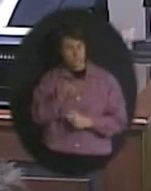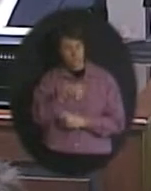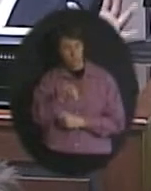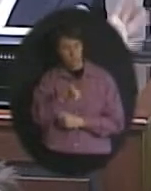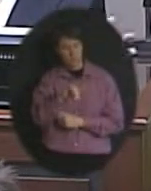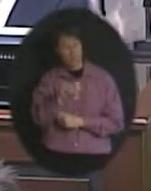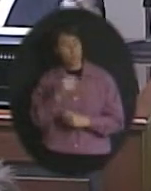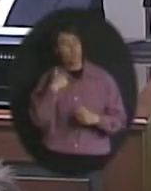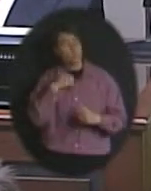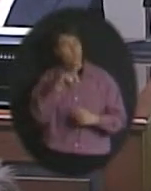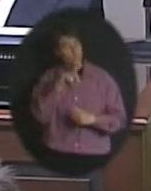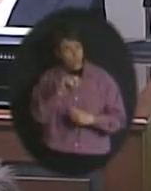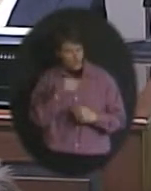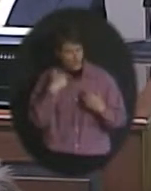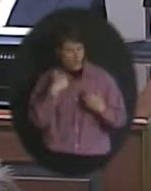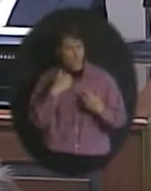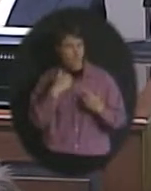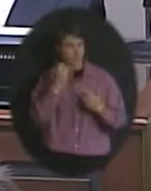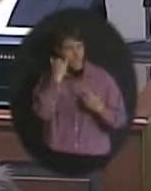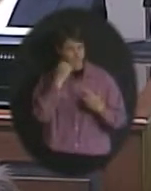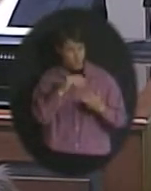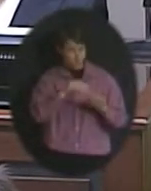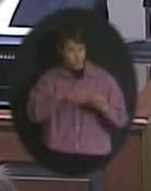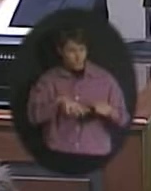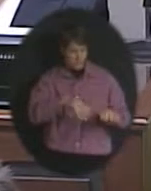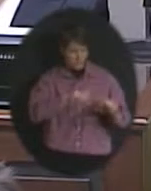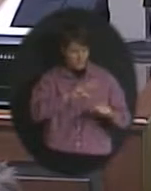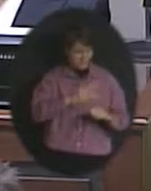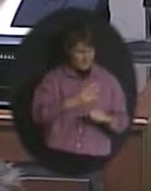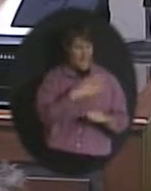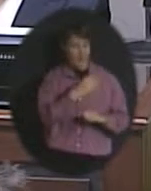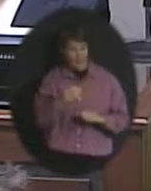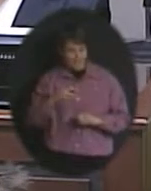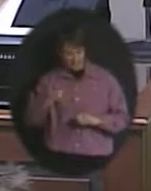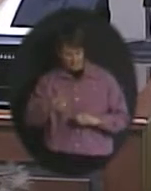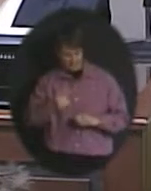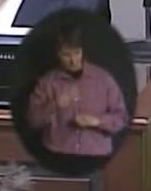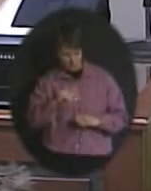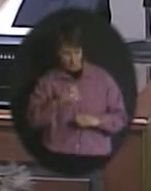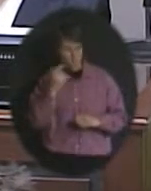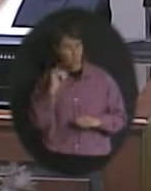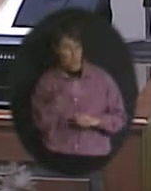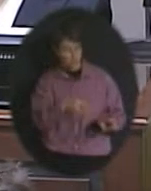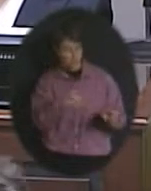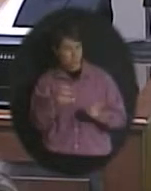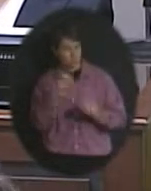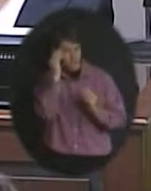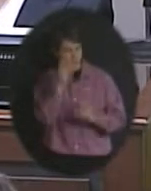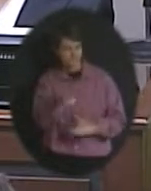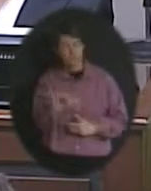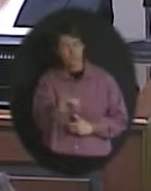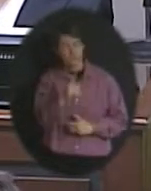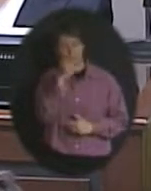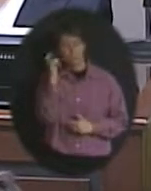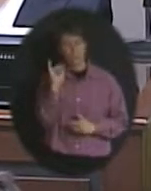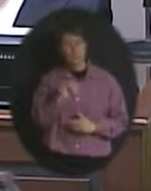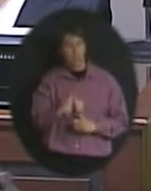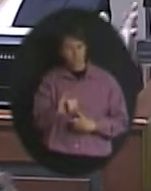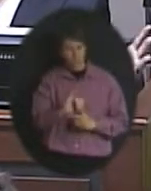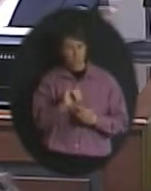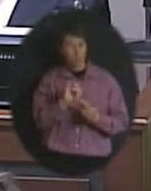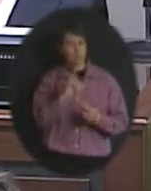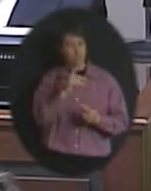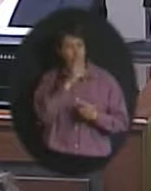students choosing to take it from sixth to seventh grade year, so we could also pull those figures for you, because that's also an